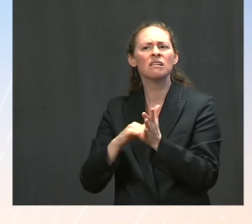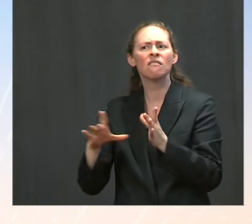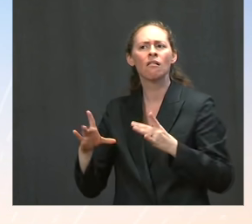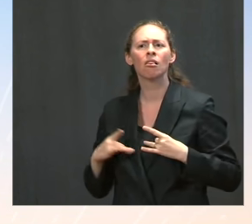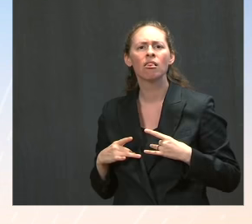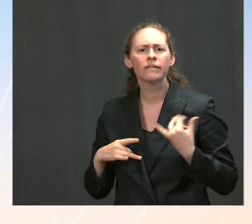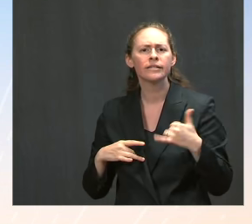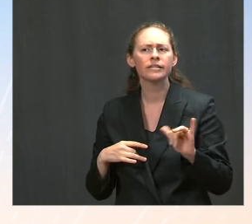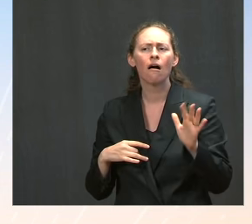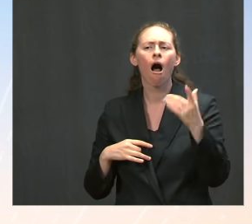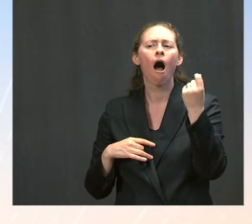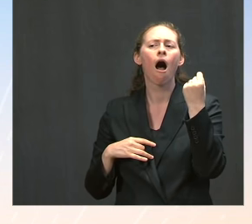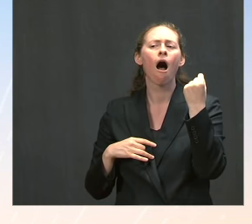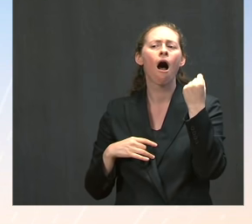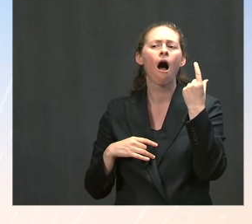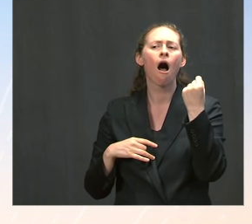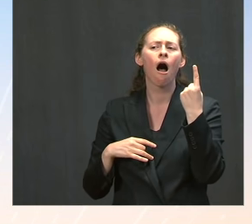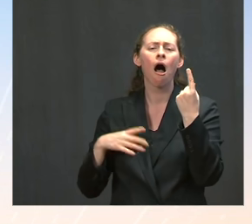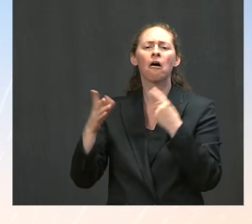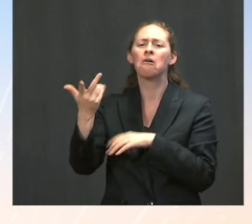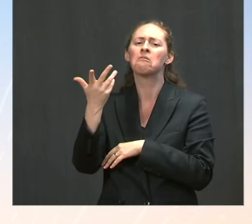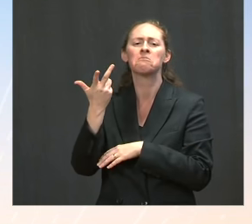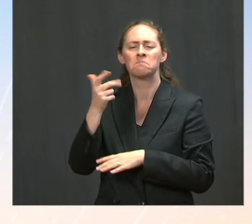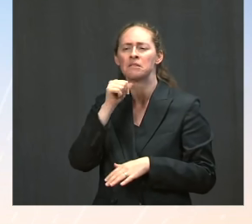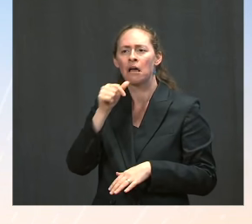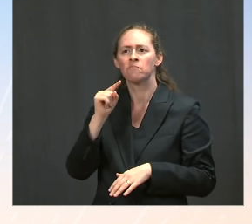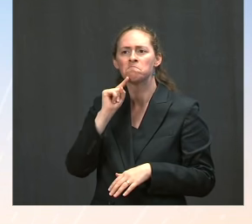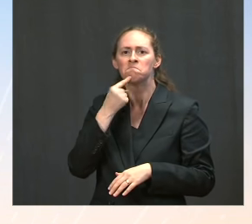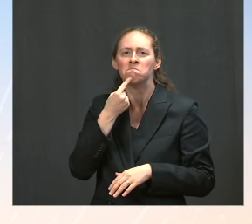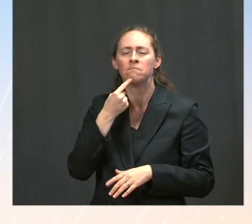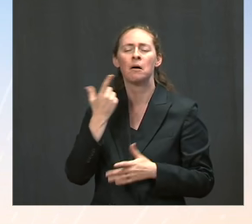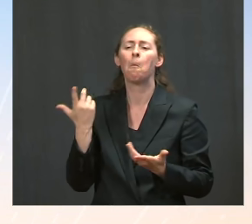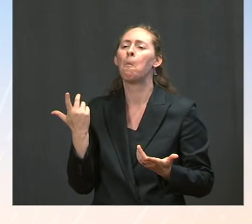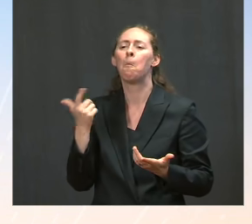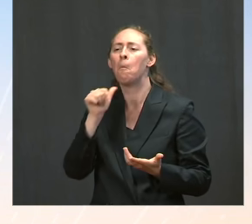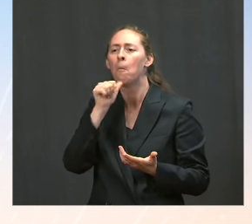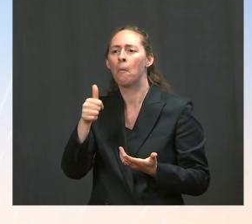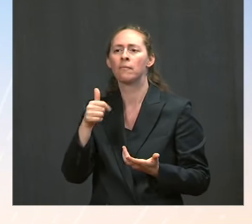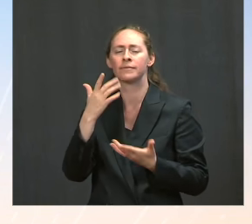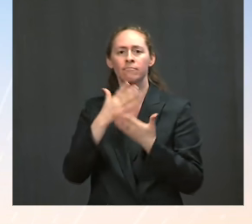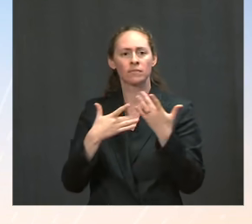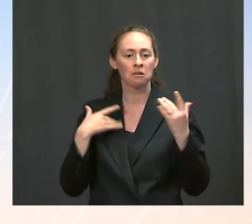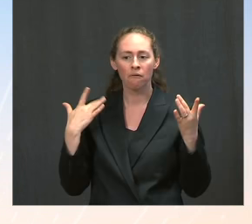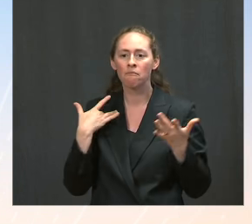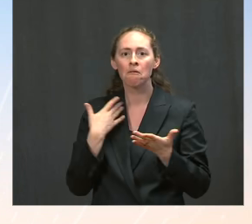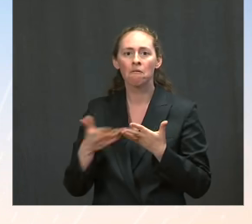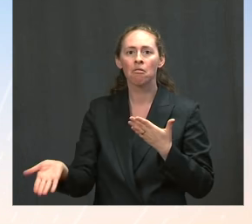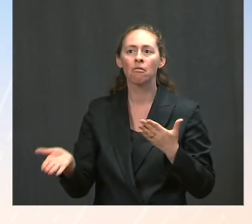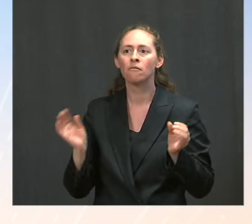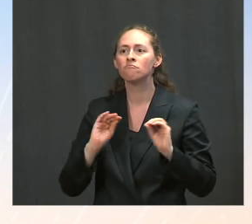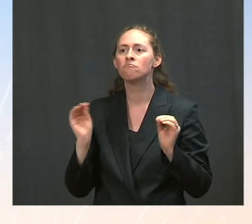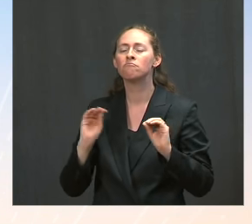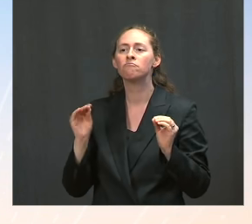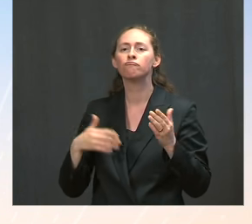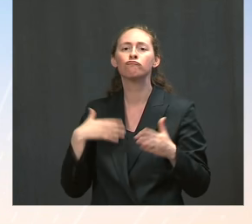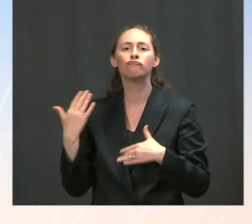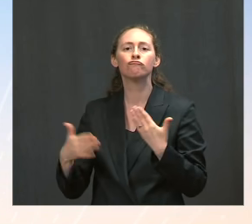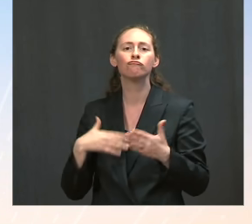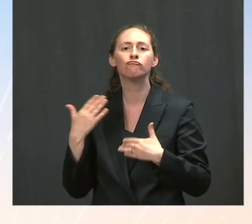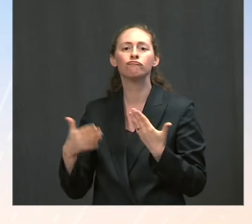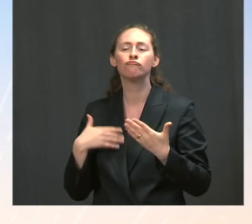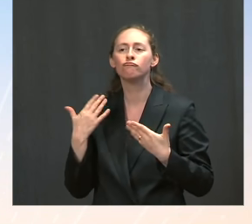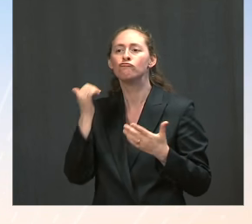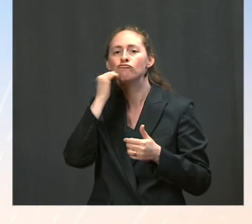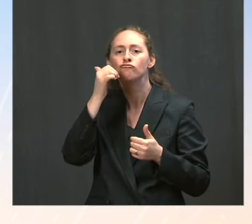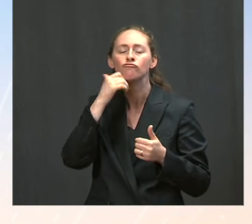cases, vast majority, are asymptomatic, and they have minor symptoms, which means that you are largely protected. That